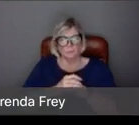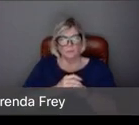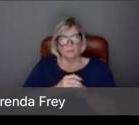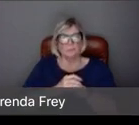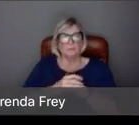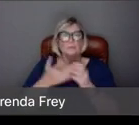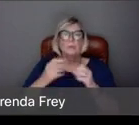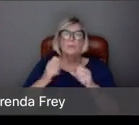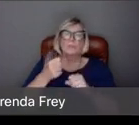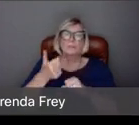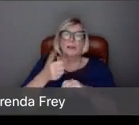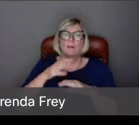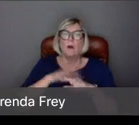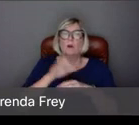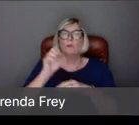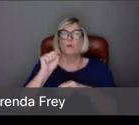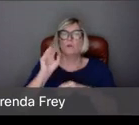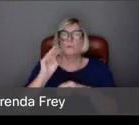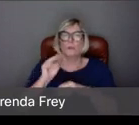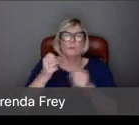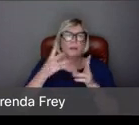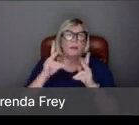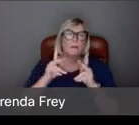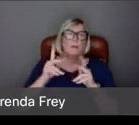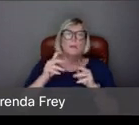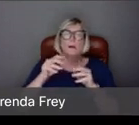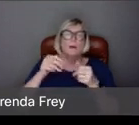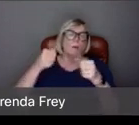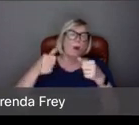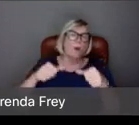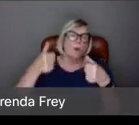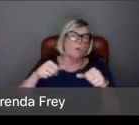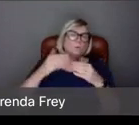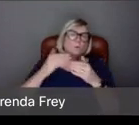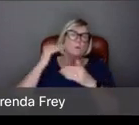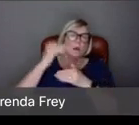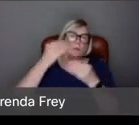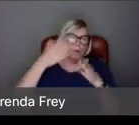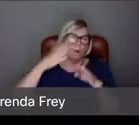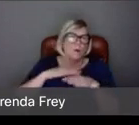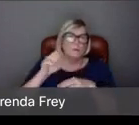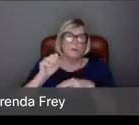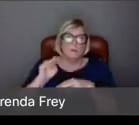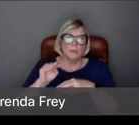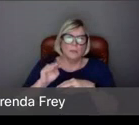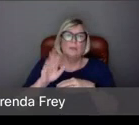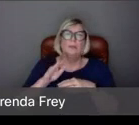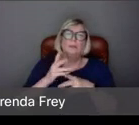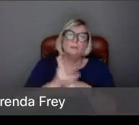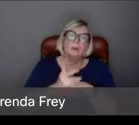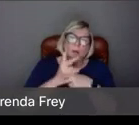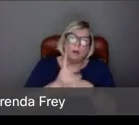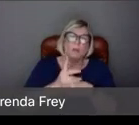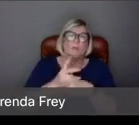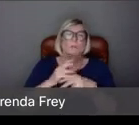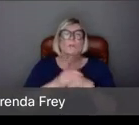So protect yourself on social media. A lot of people put out way too much information on social media. Just be cautious, read the